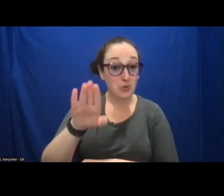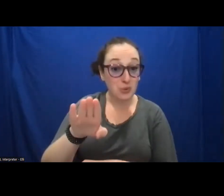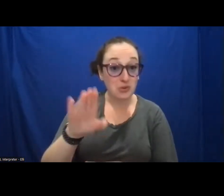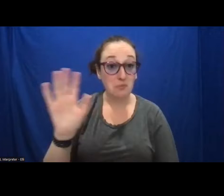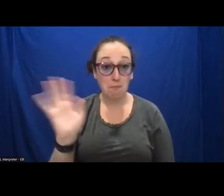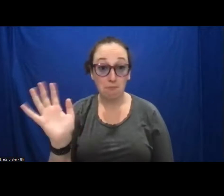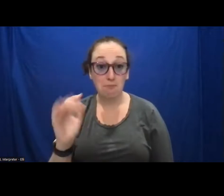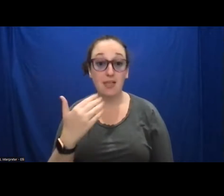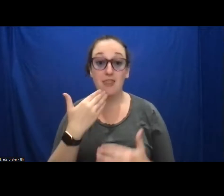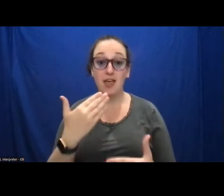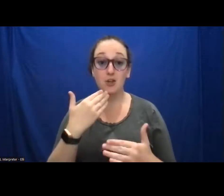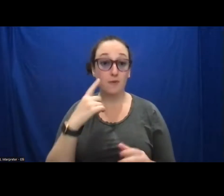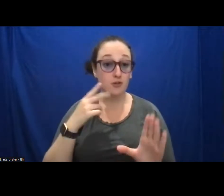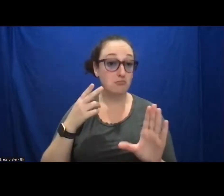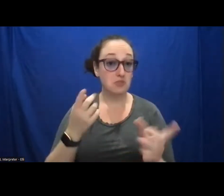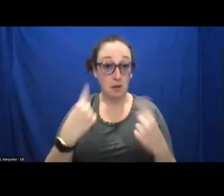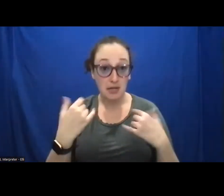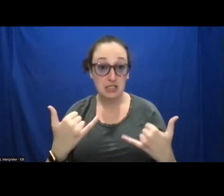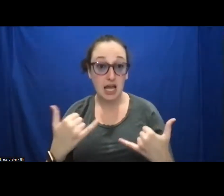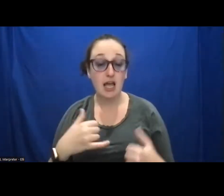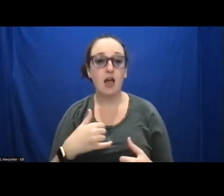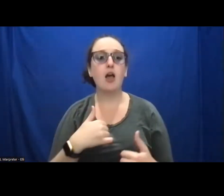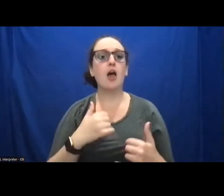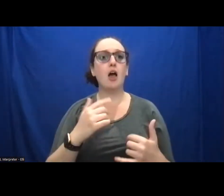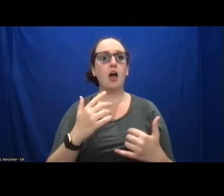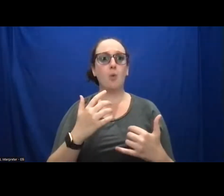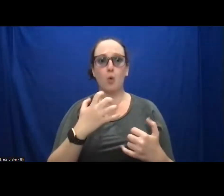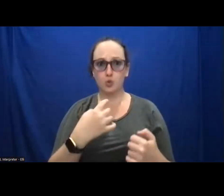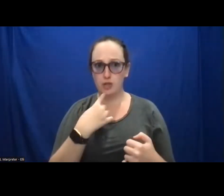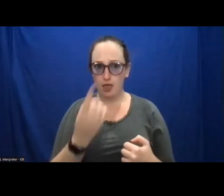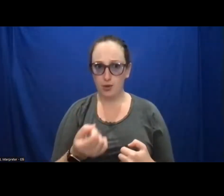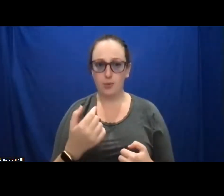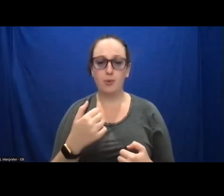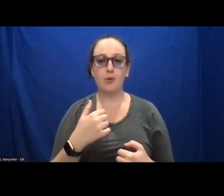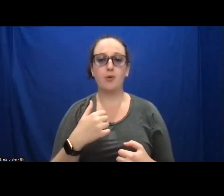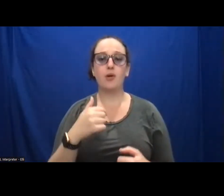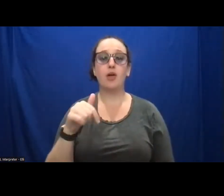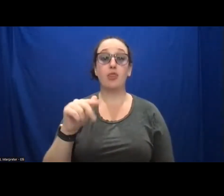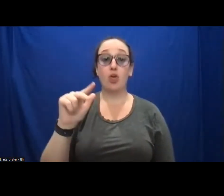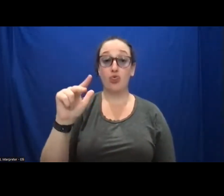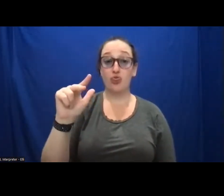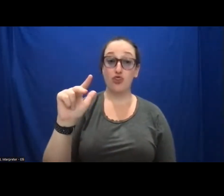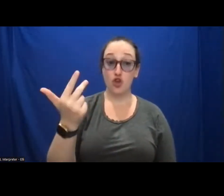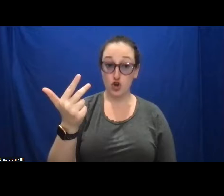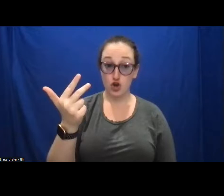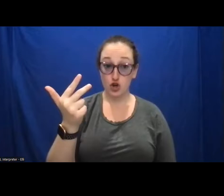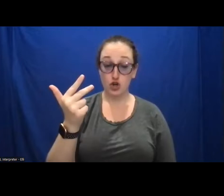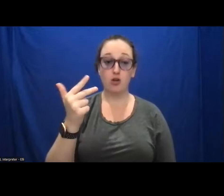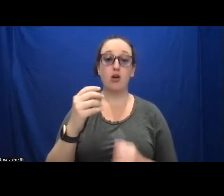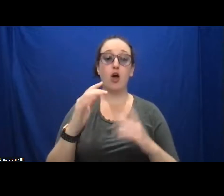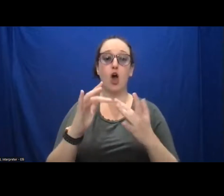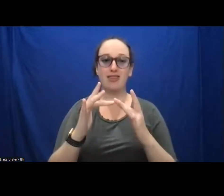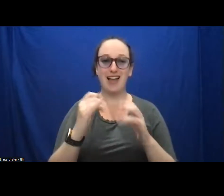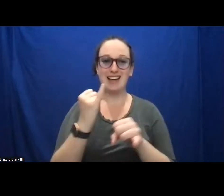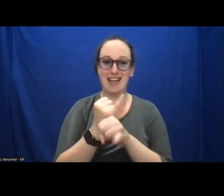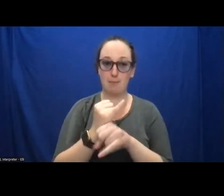us today. I do want to mention we will have our third virtual campus training at the